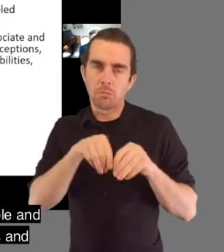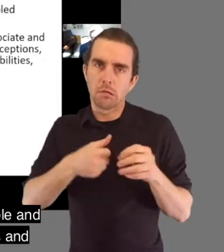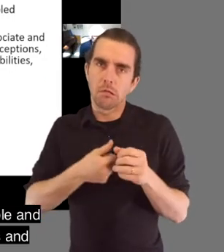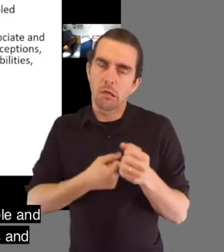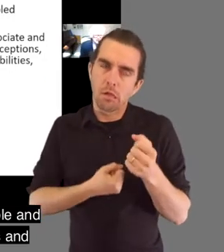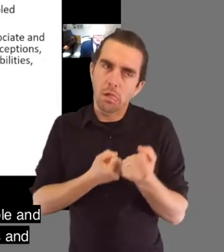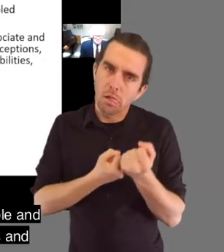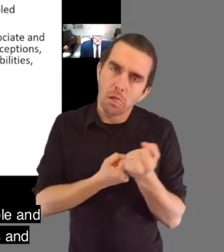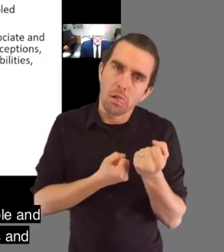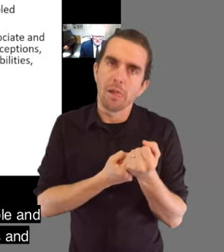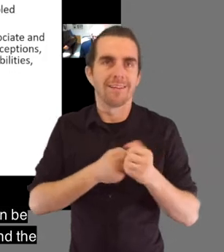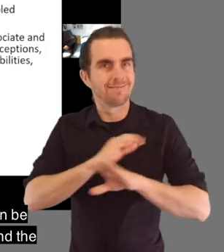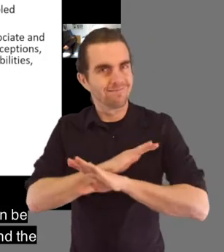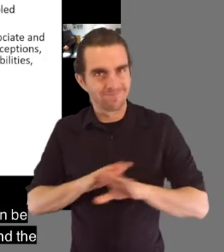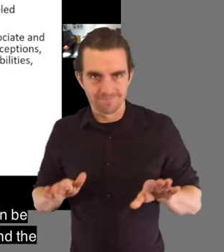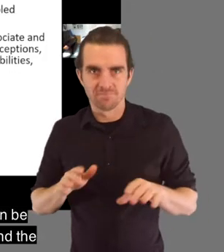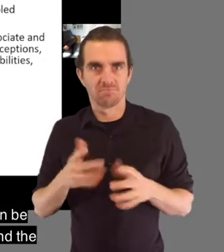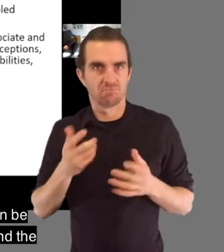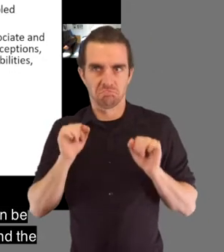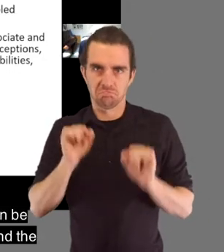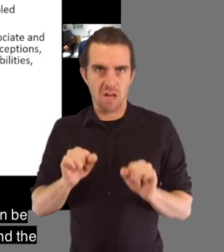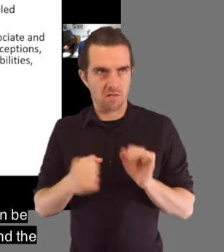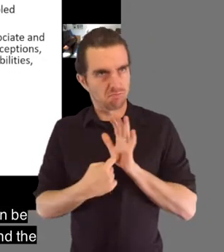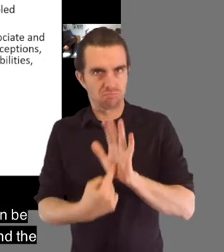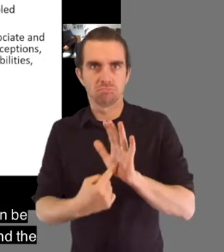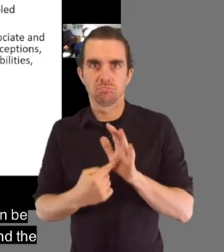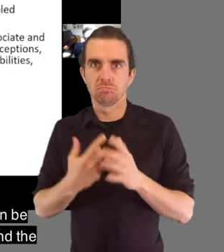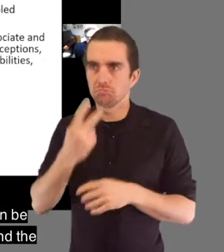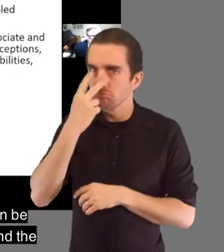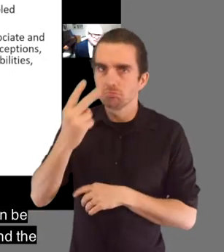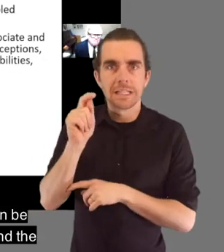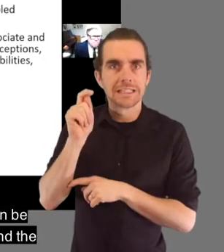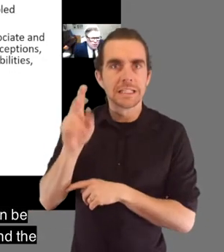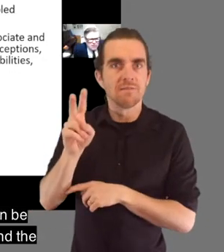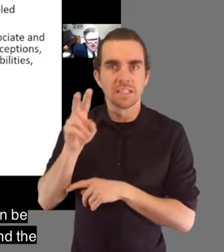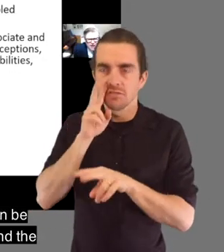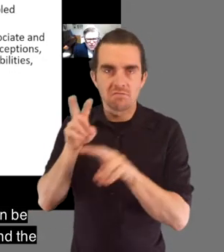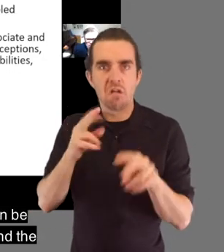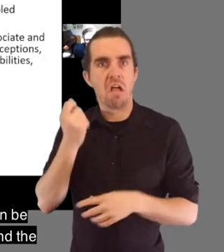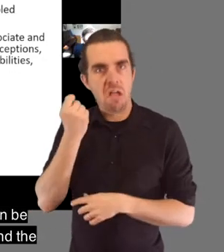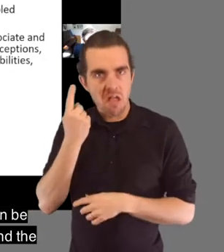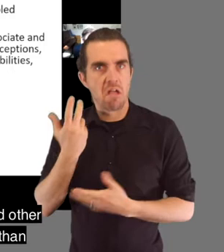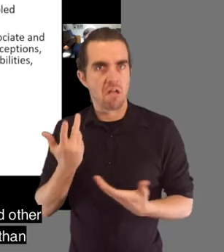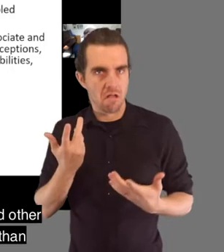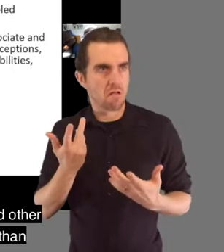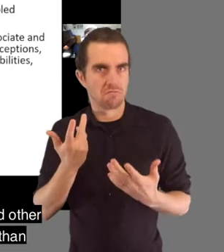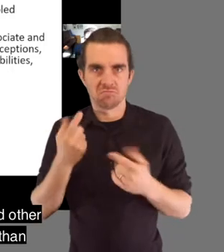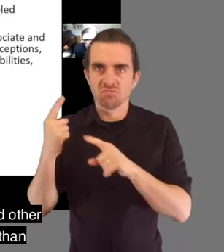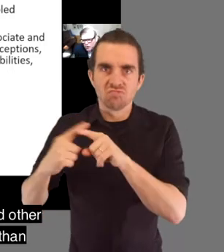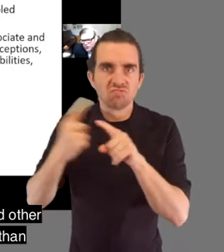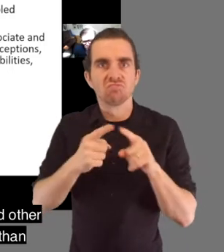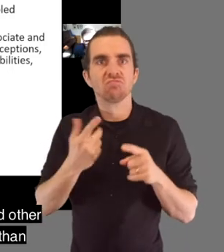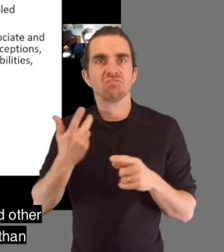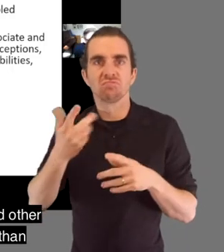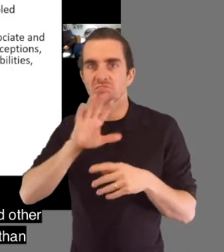about their abilities and limiting their skills. And this can often be the case. Modern television around the world has